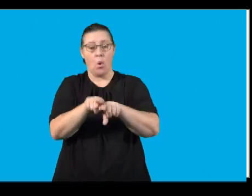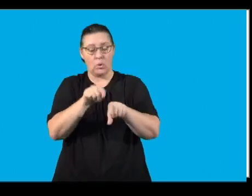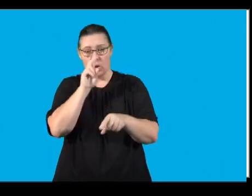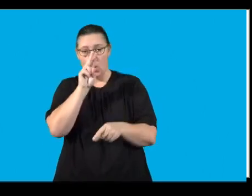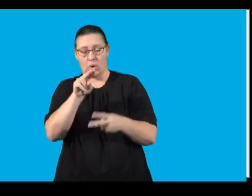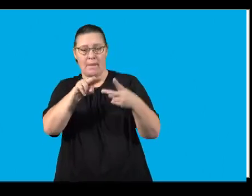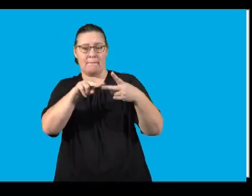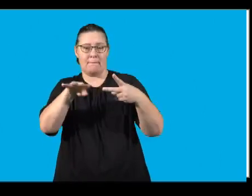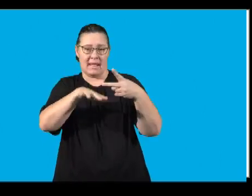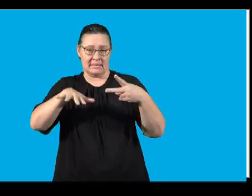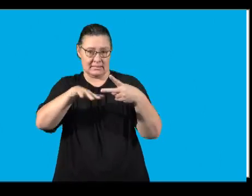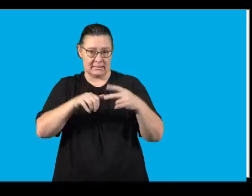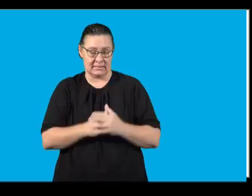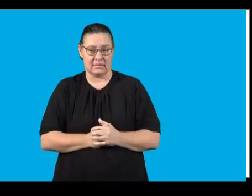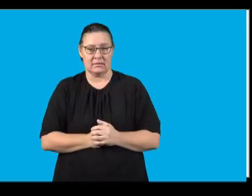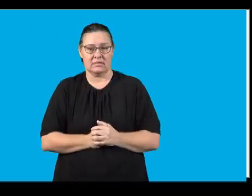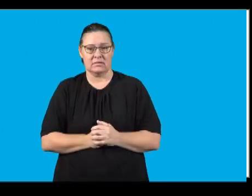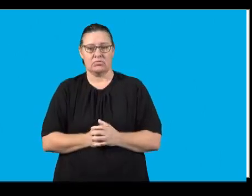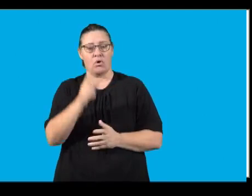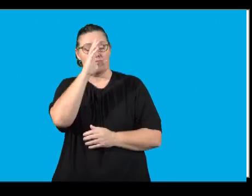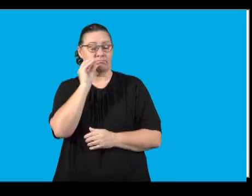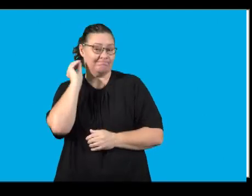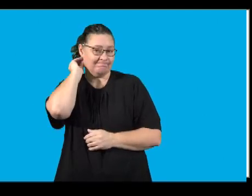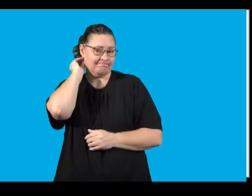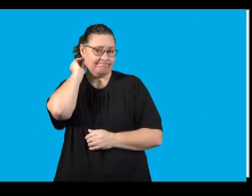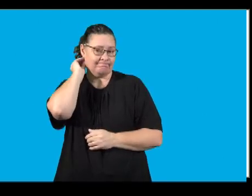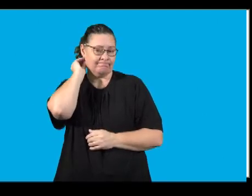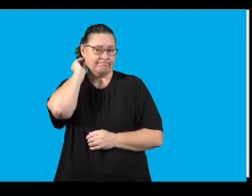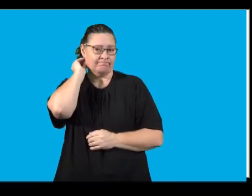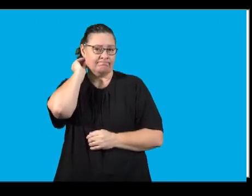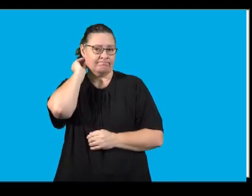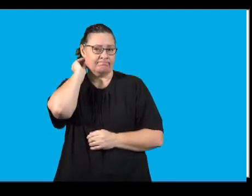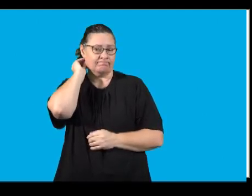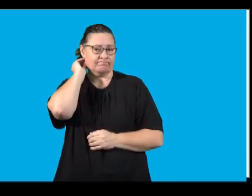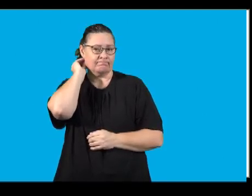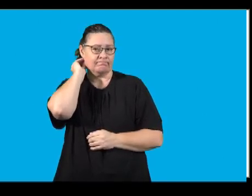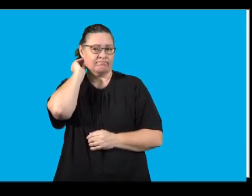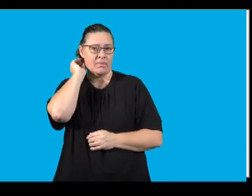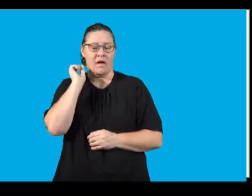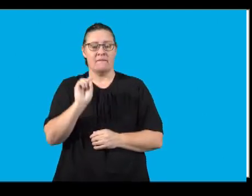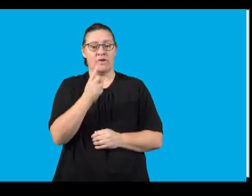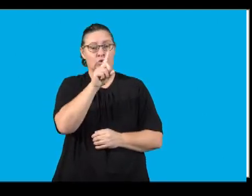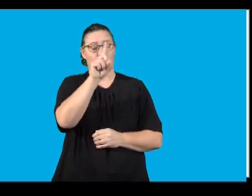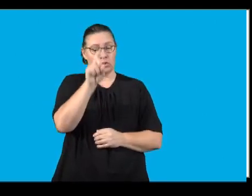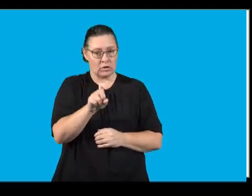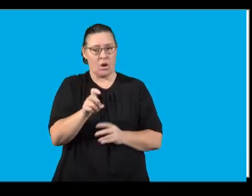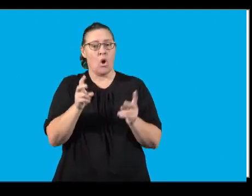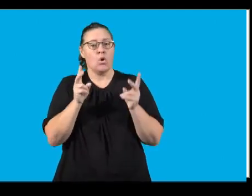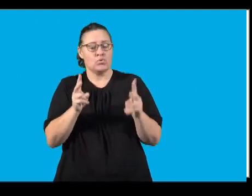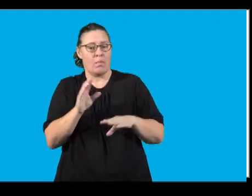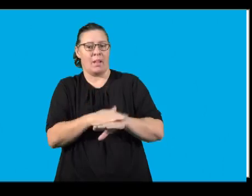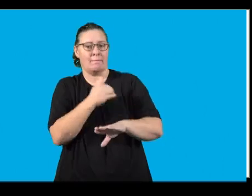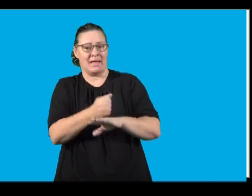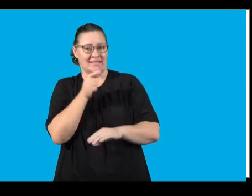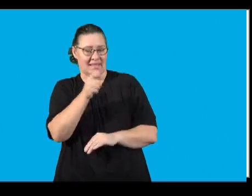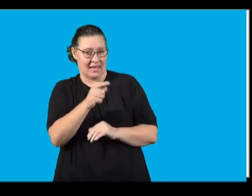and we're looking at place. All right. So remember, that is the first question is normally based on